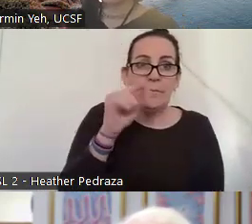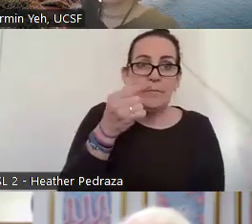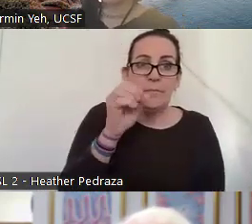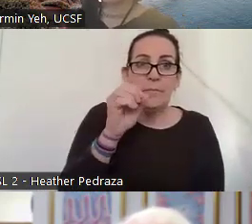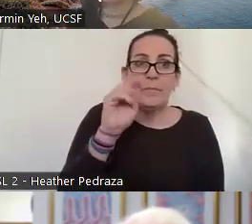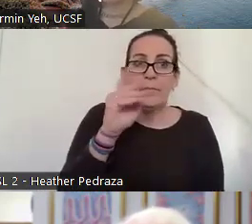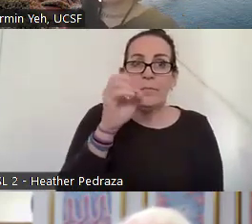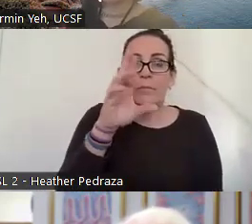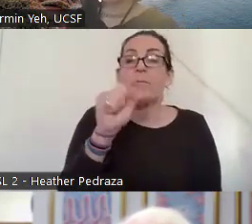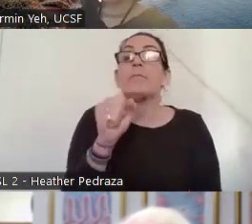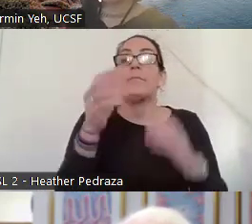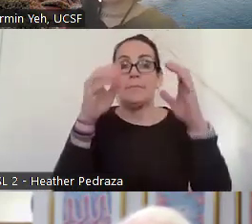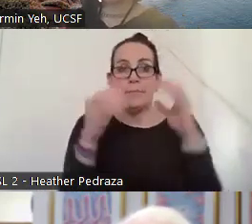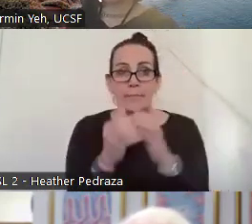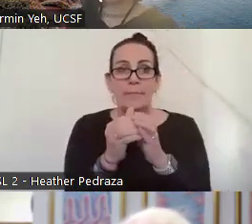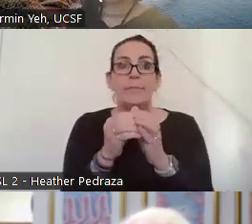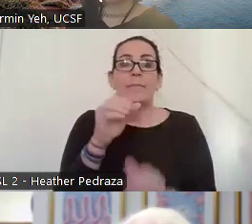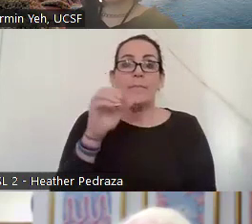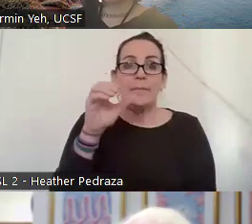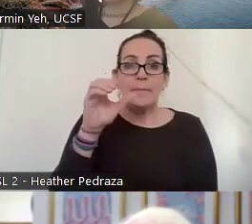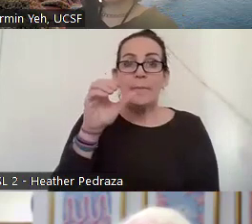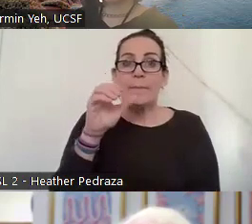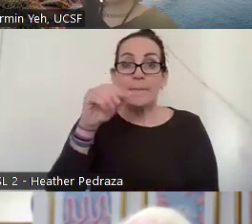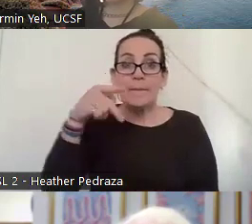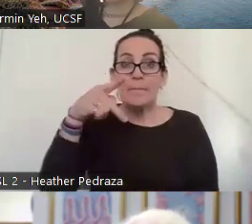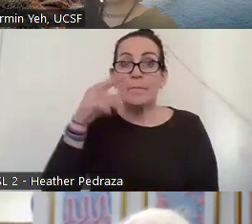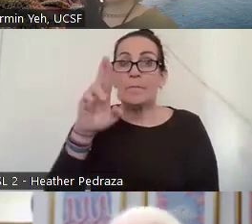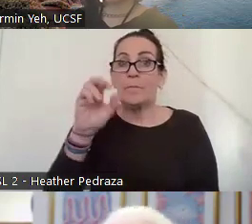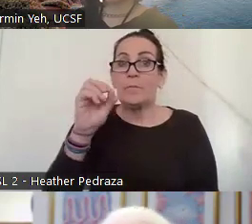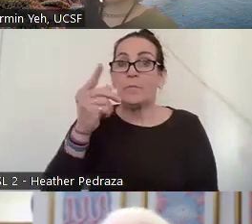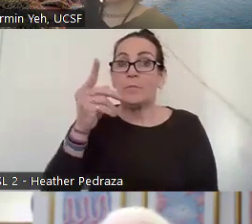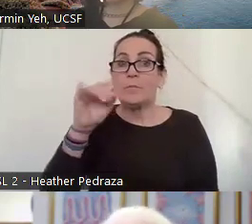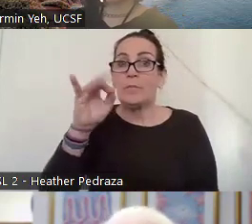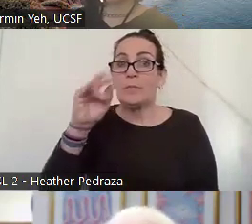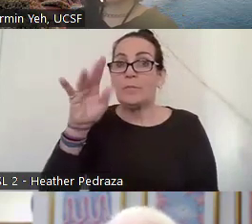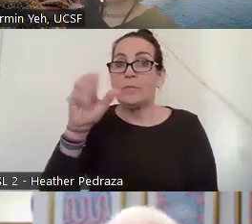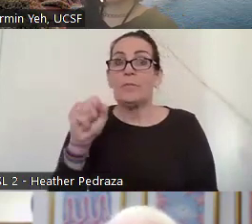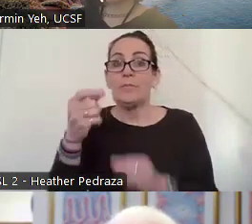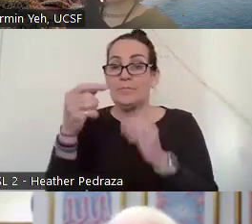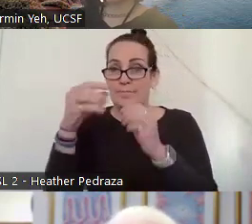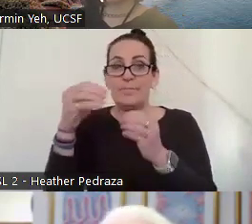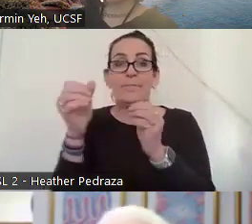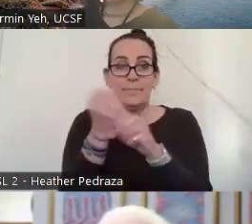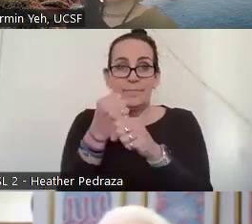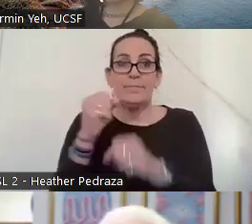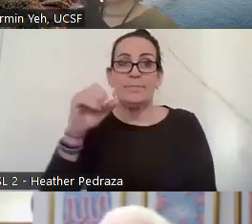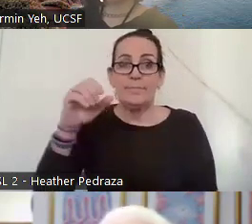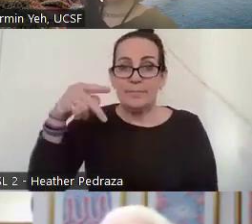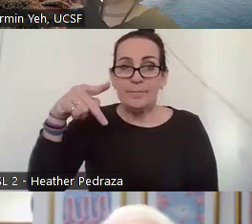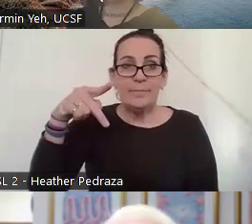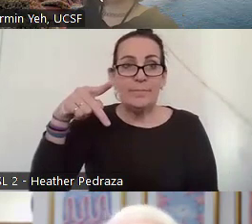make plaques. So logically, research is targeting that